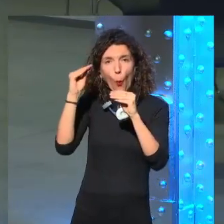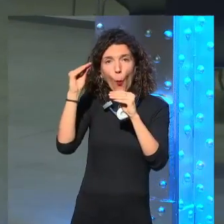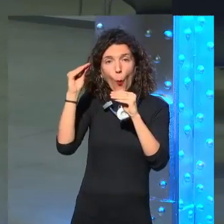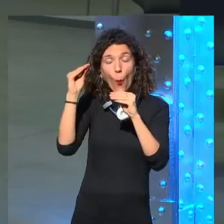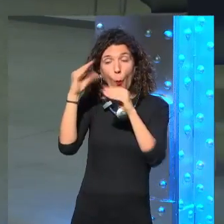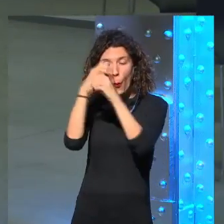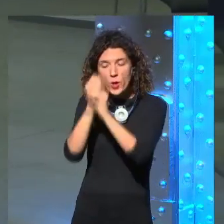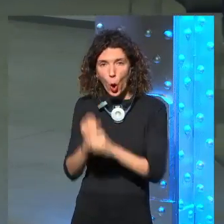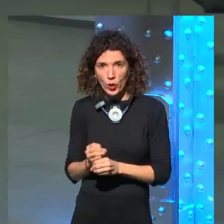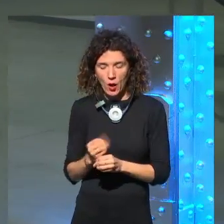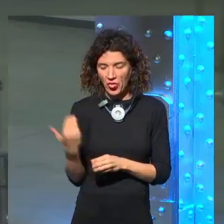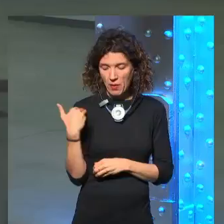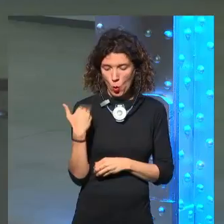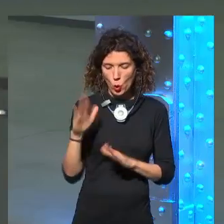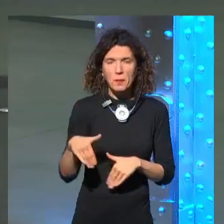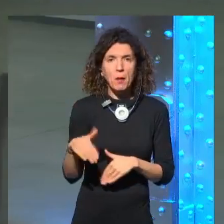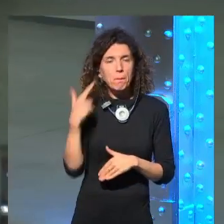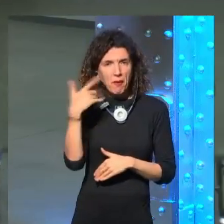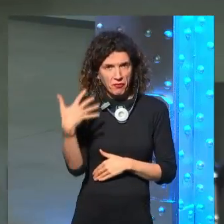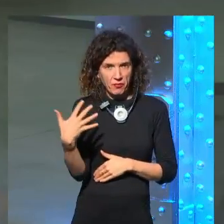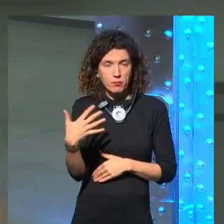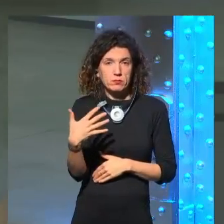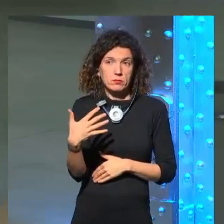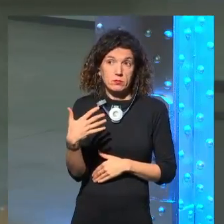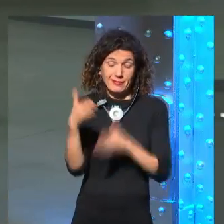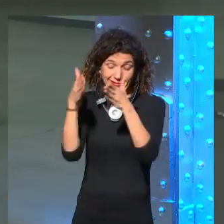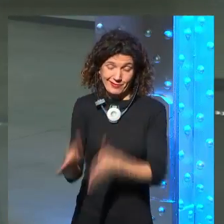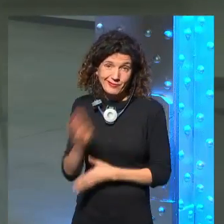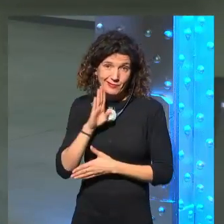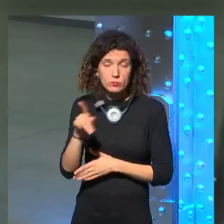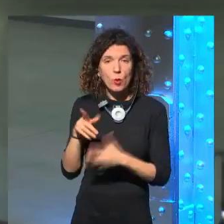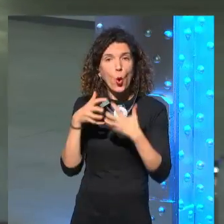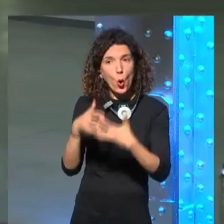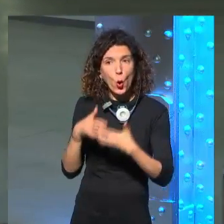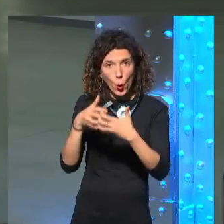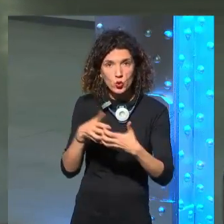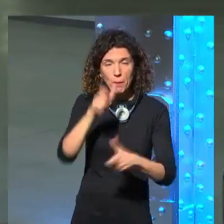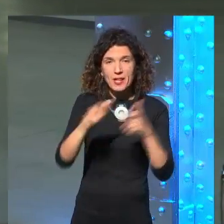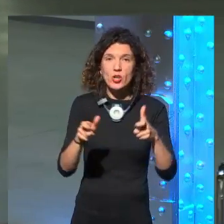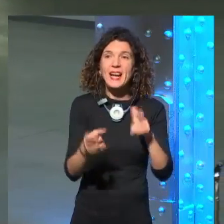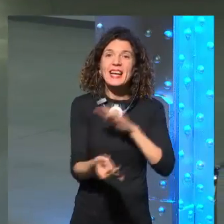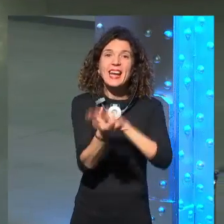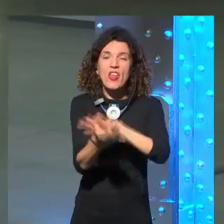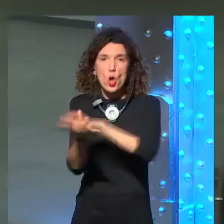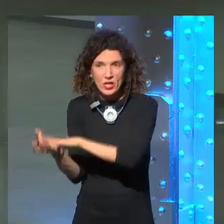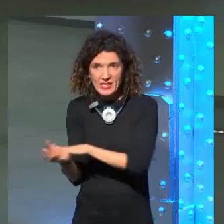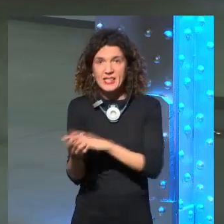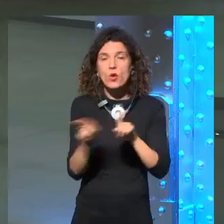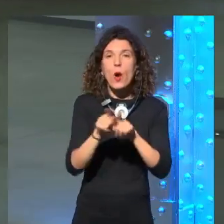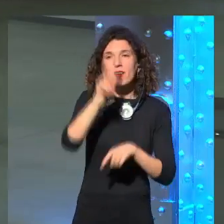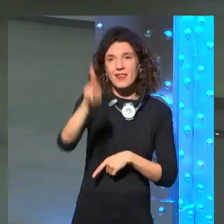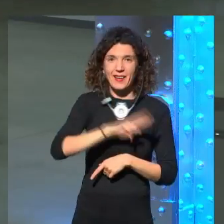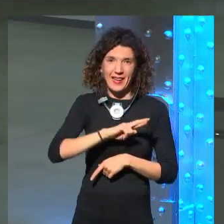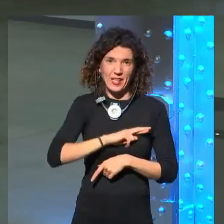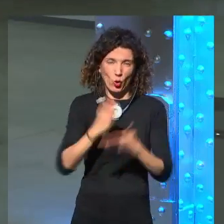recently, he's become famous for his fights with creationists and theologians. His book, The God Delusion,